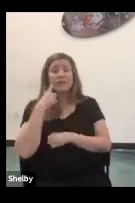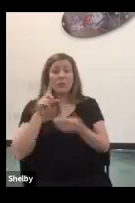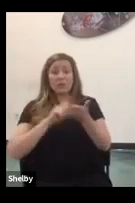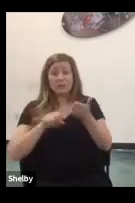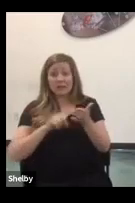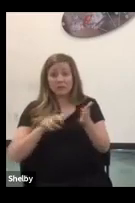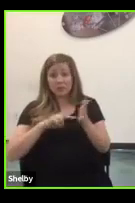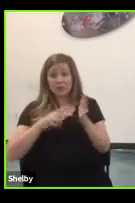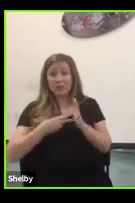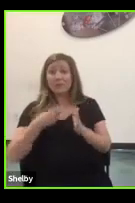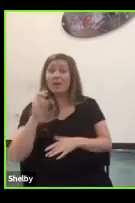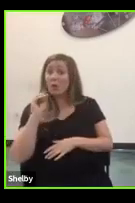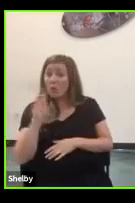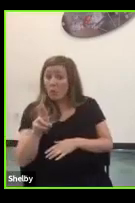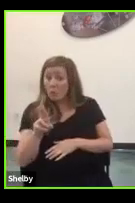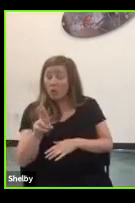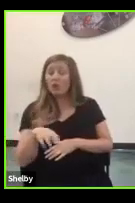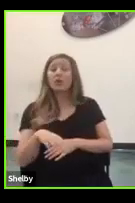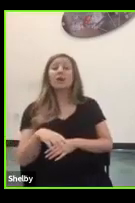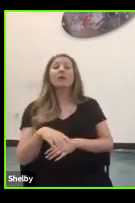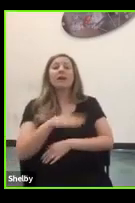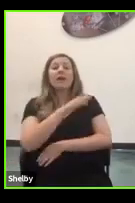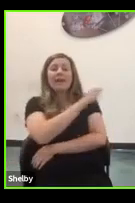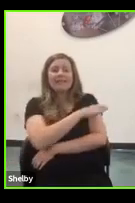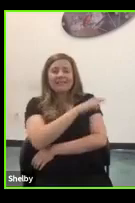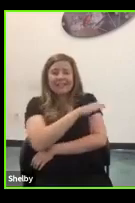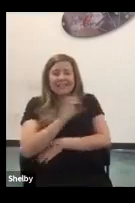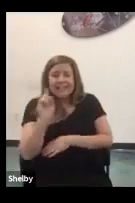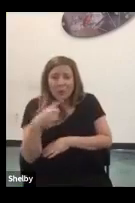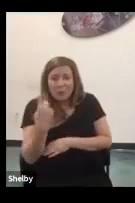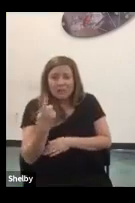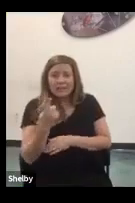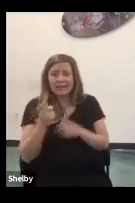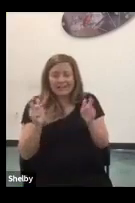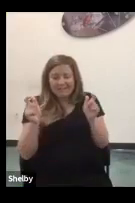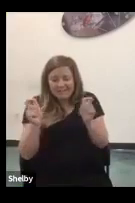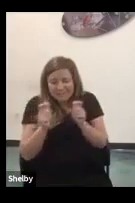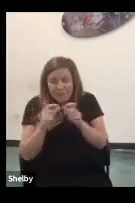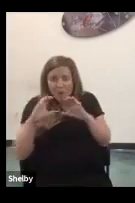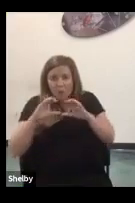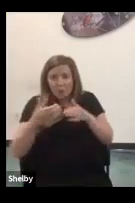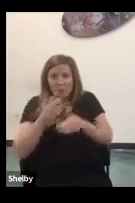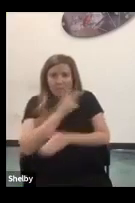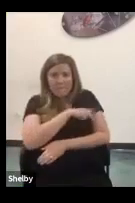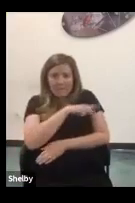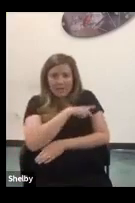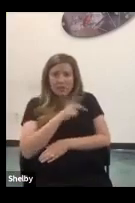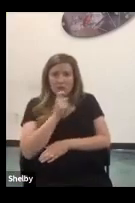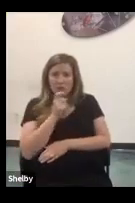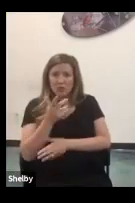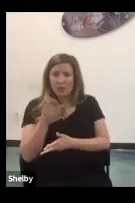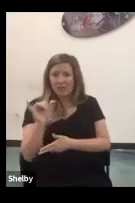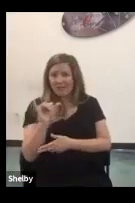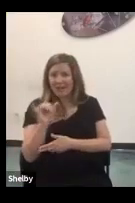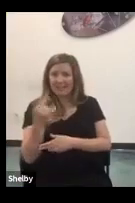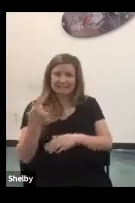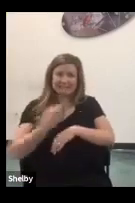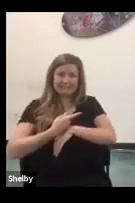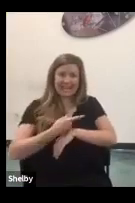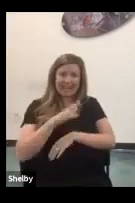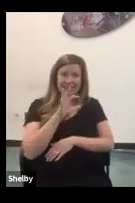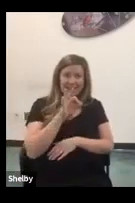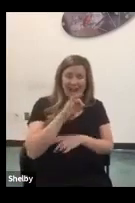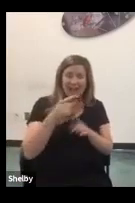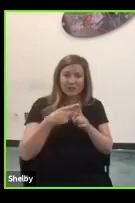purposes or clinically only in a very small subset of patients who are around like day 9 to 14 of